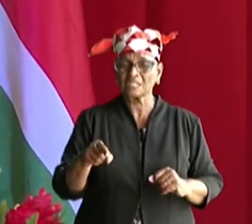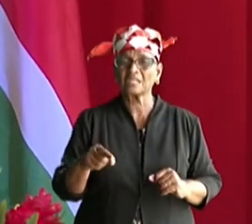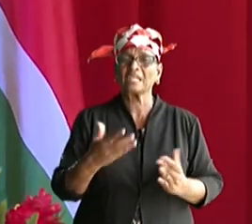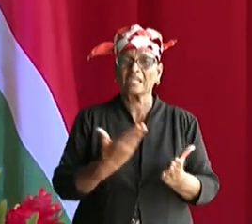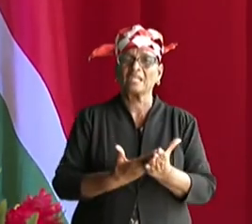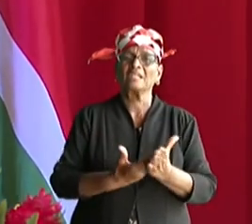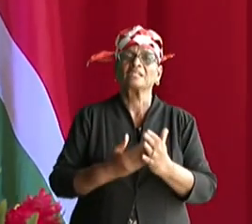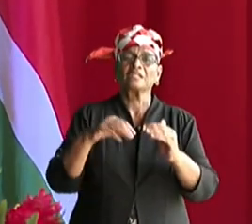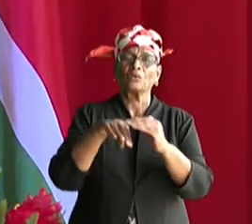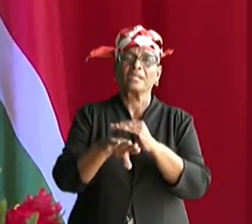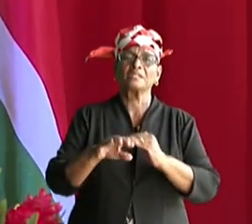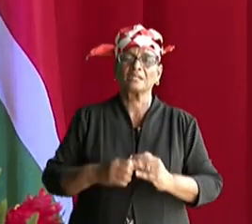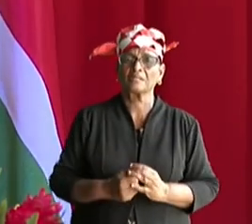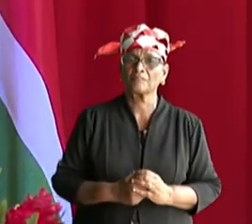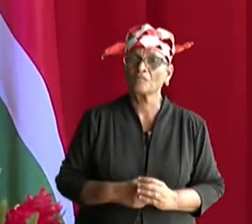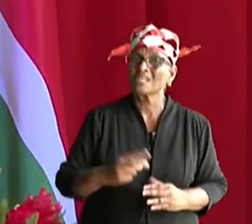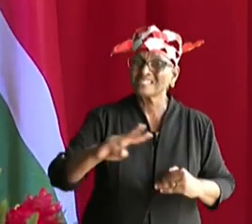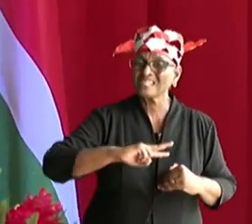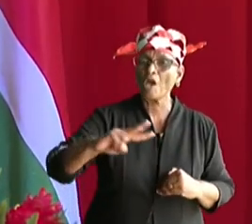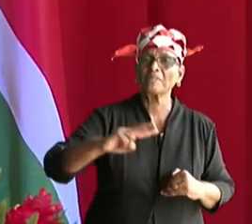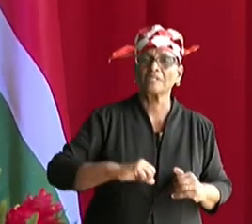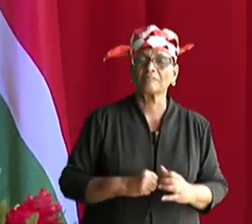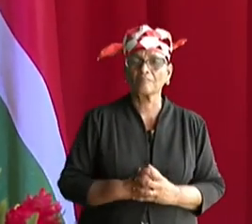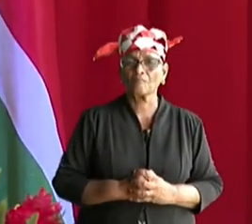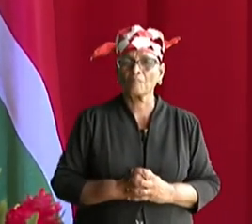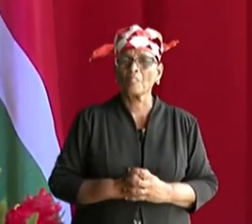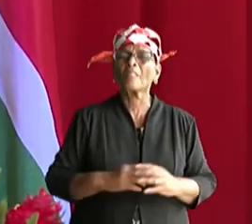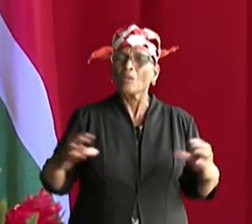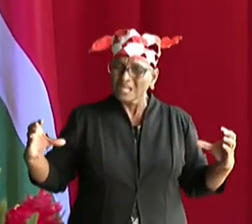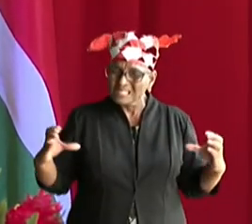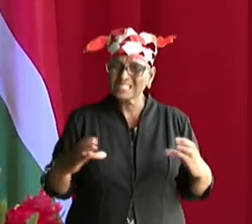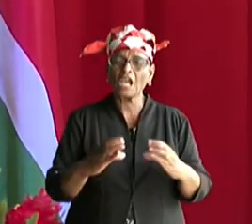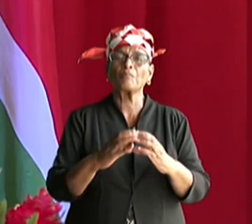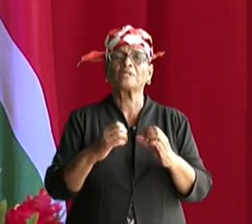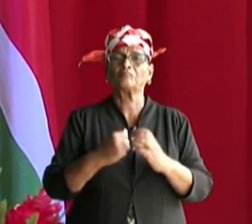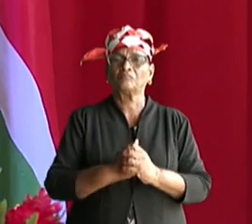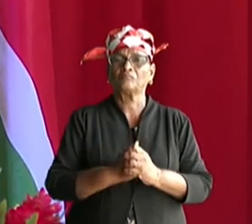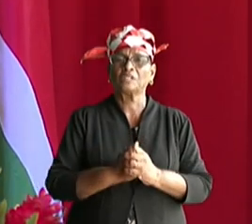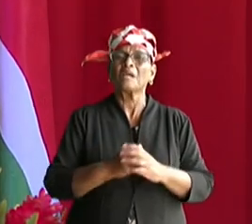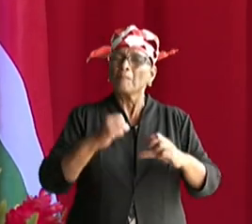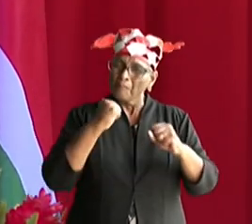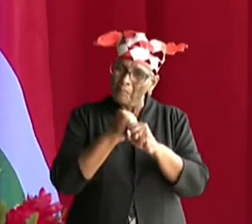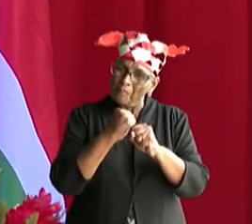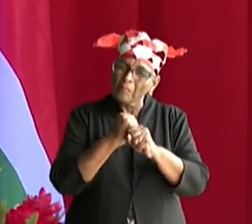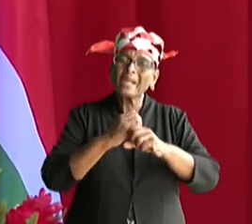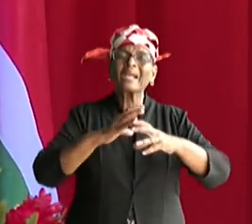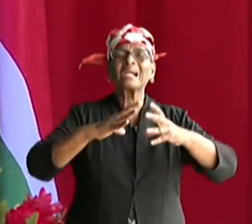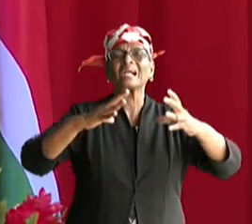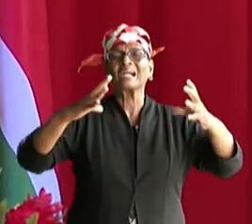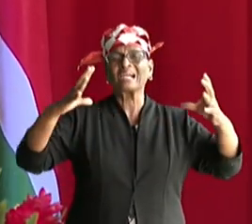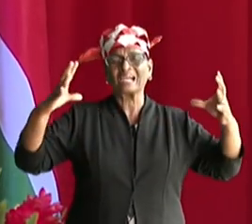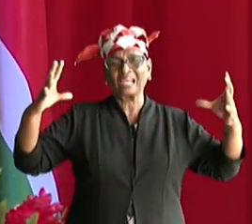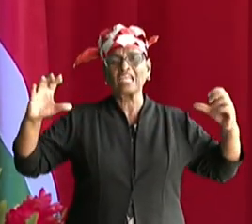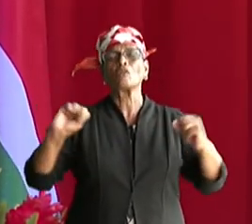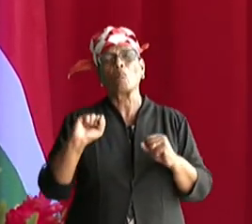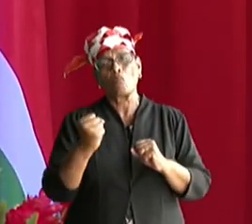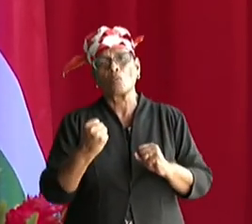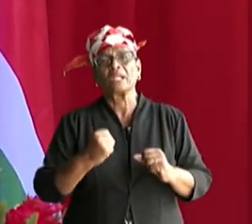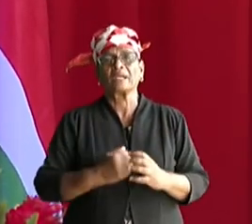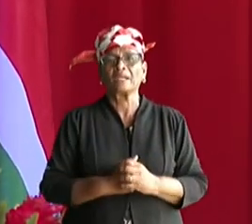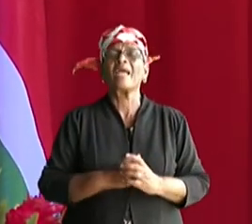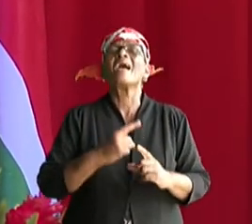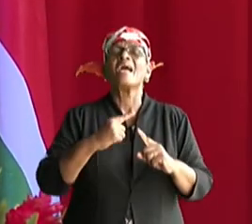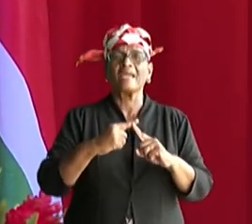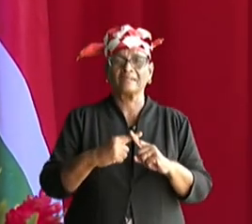integration. Together, we can meet and make a great proportion